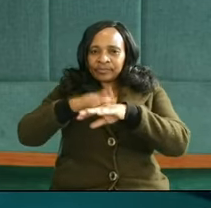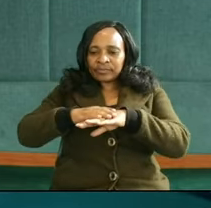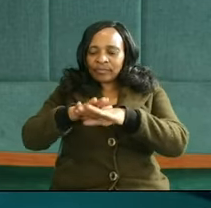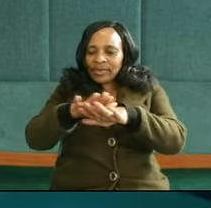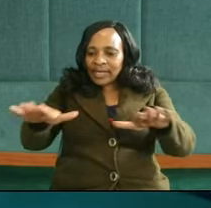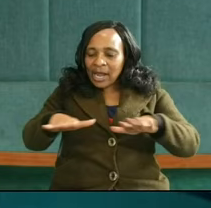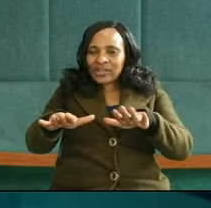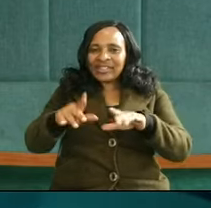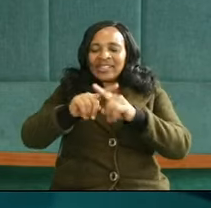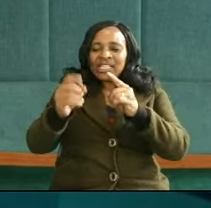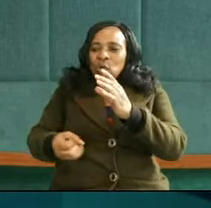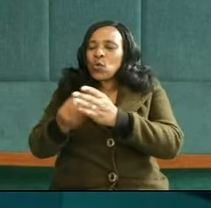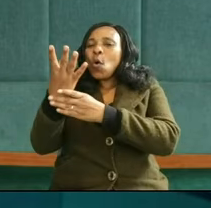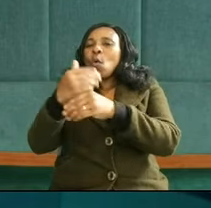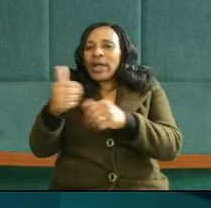Then in the explanation,